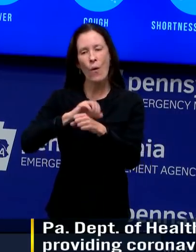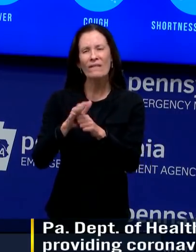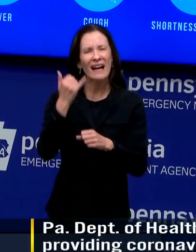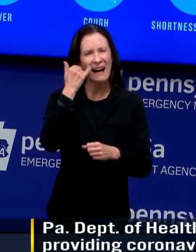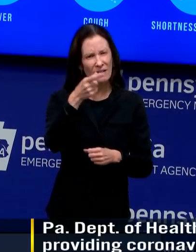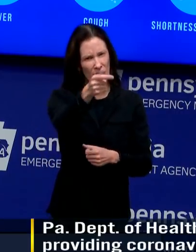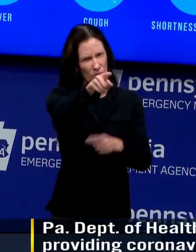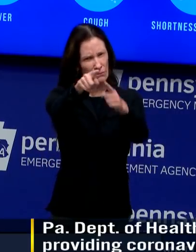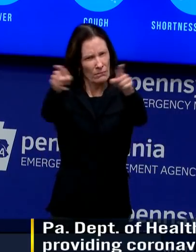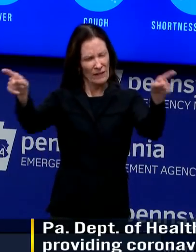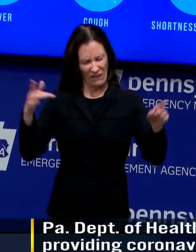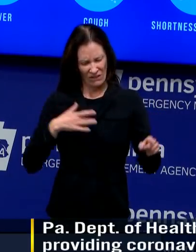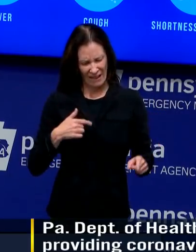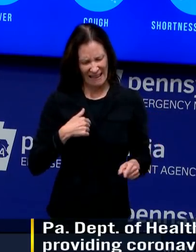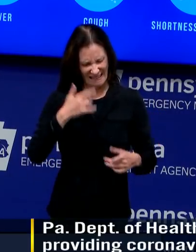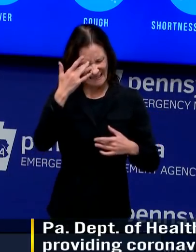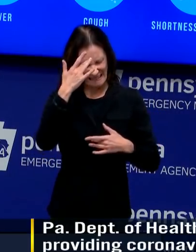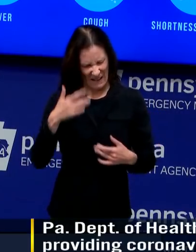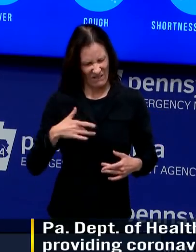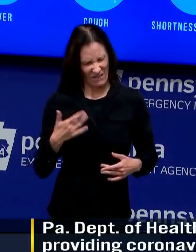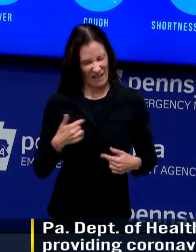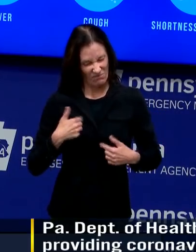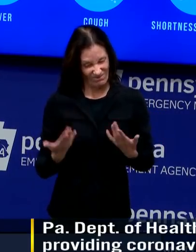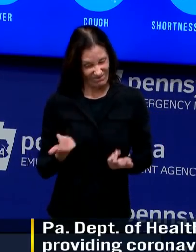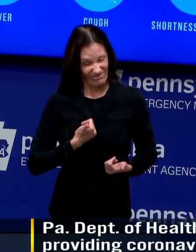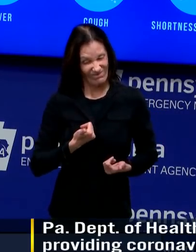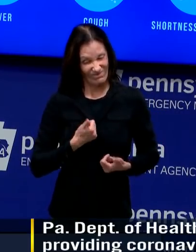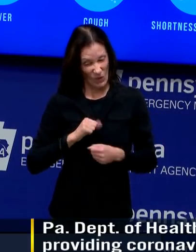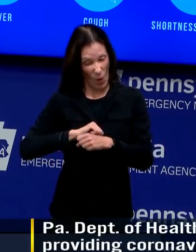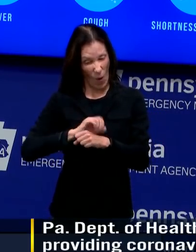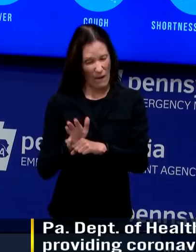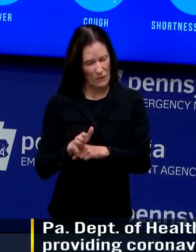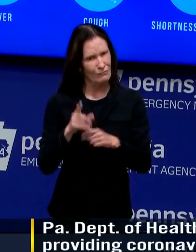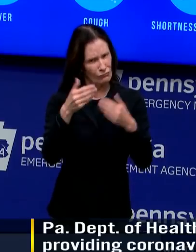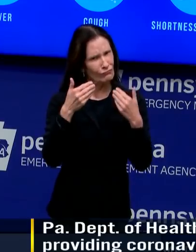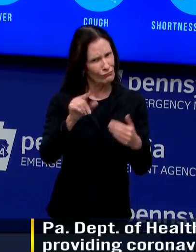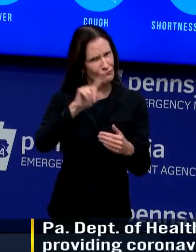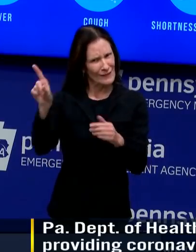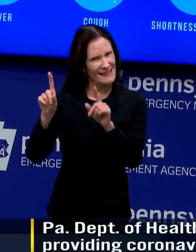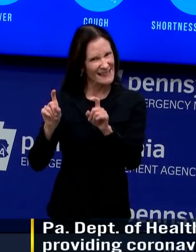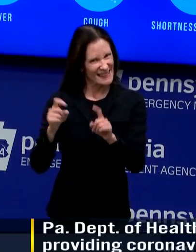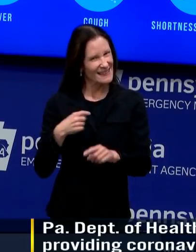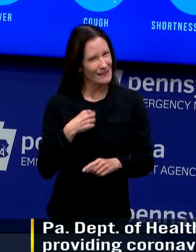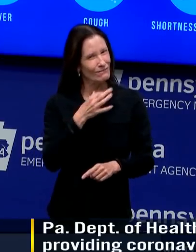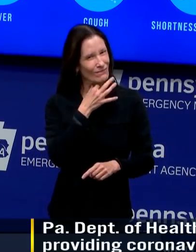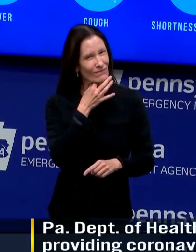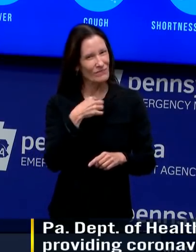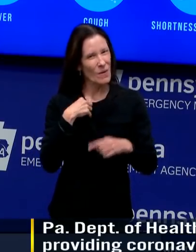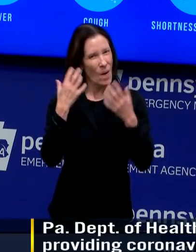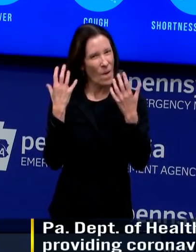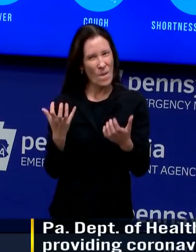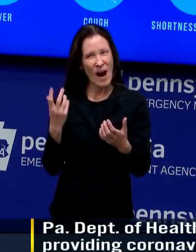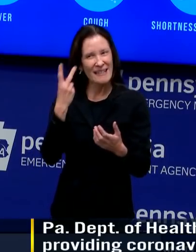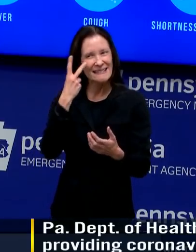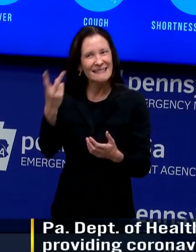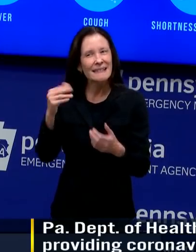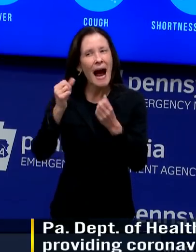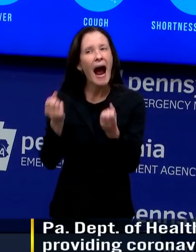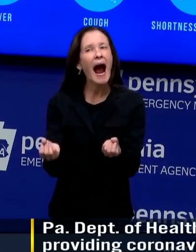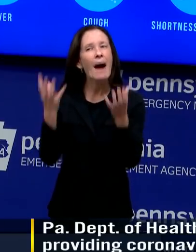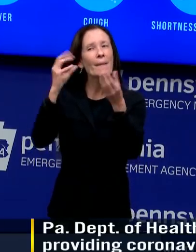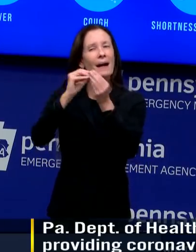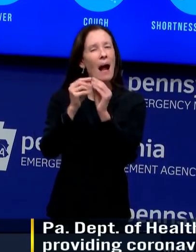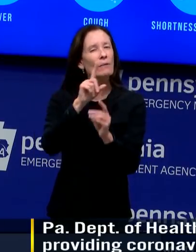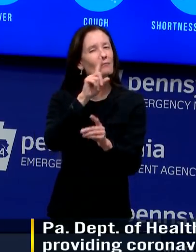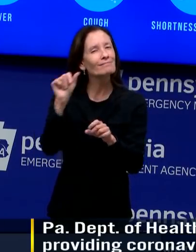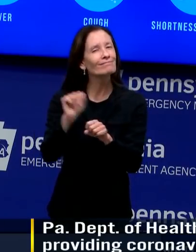We do not have the ability yet to do widespread population-based testing of asymptomatic people, of people who have no symptoms, but we wanted to loosen